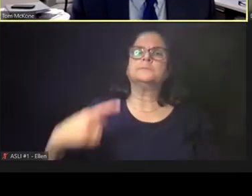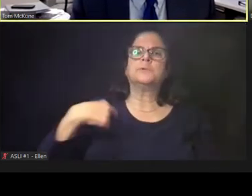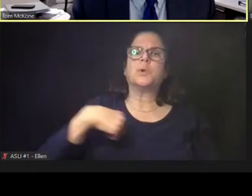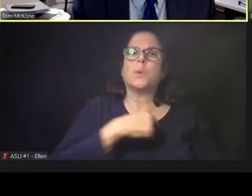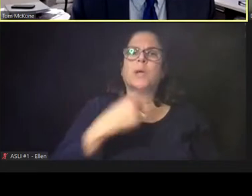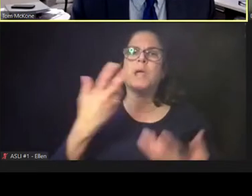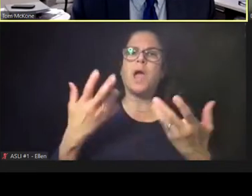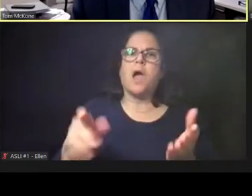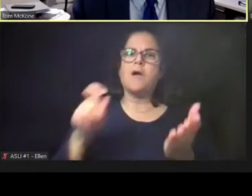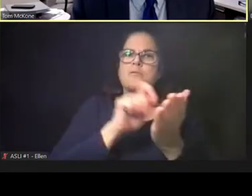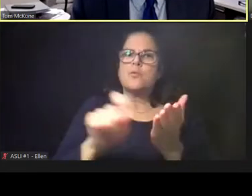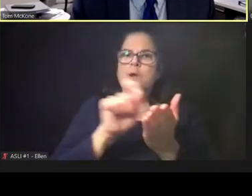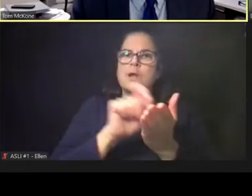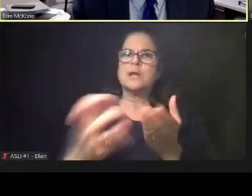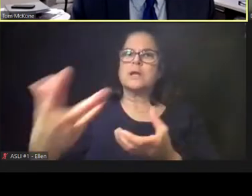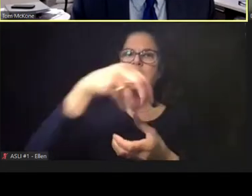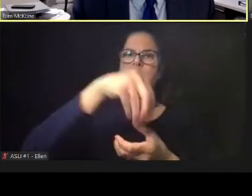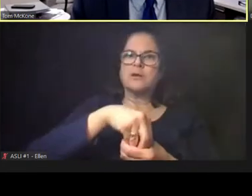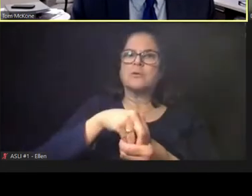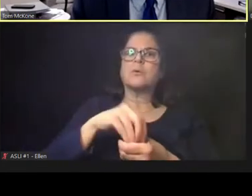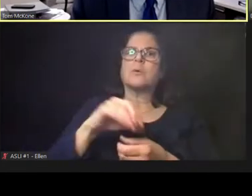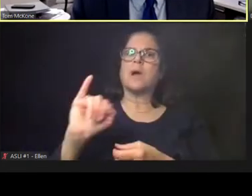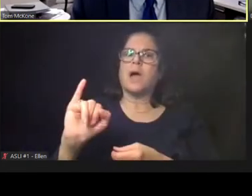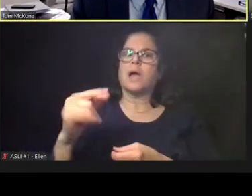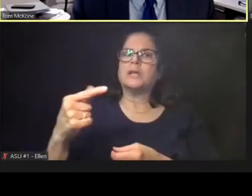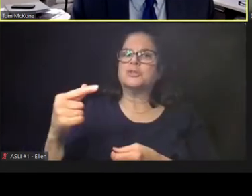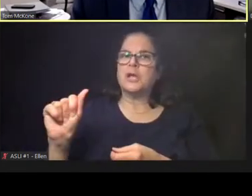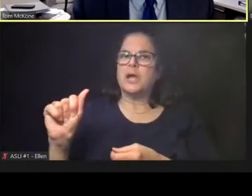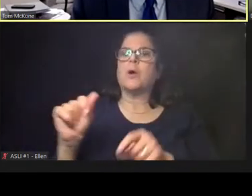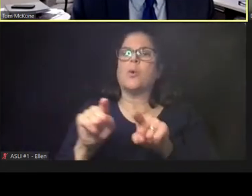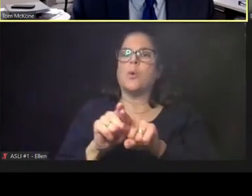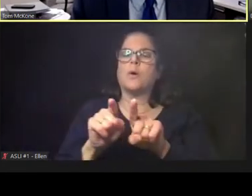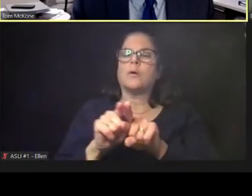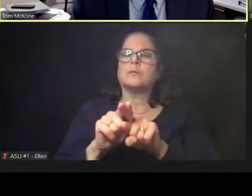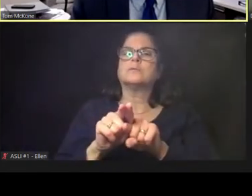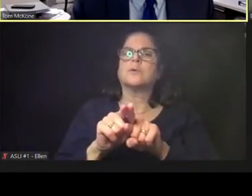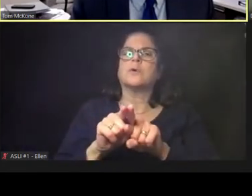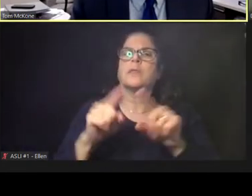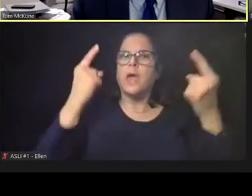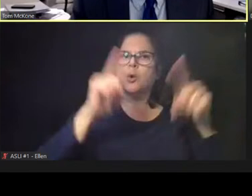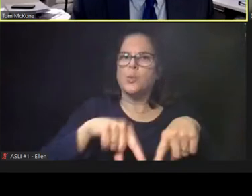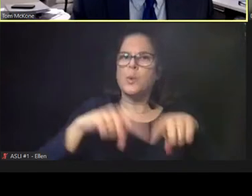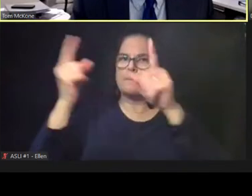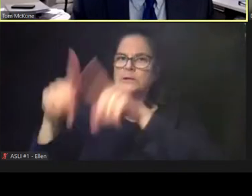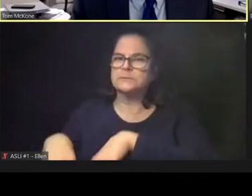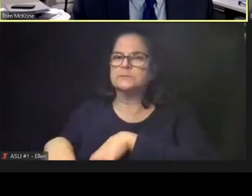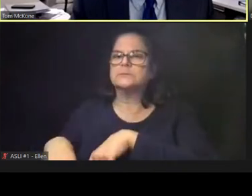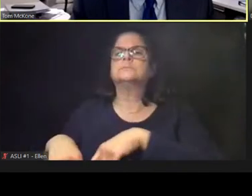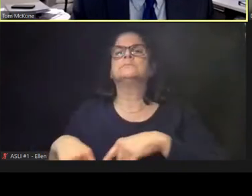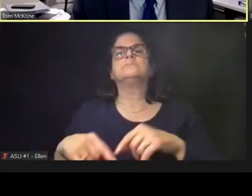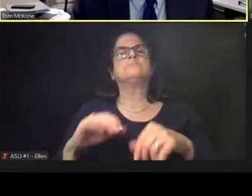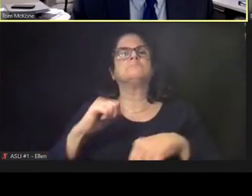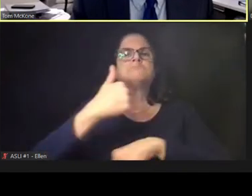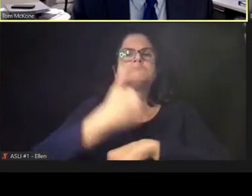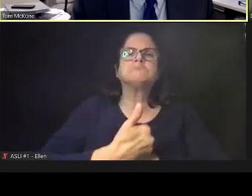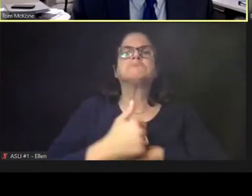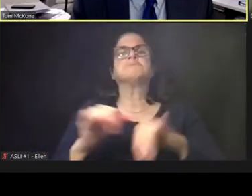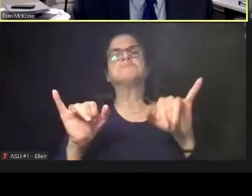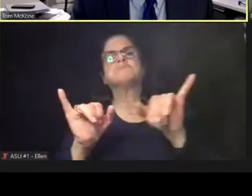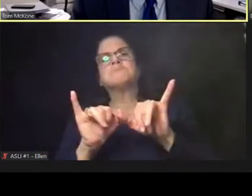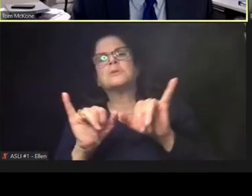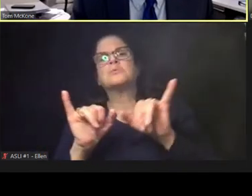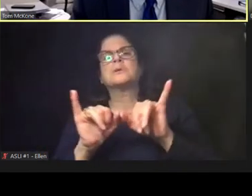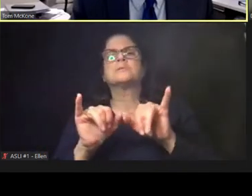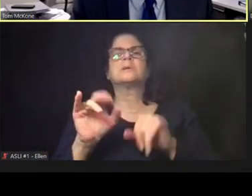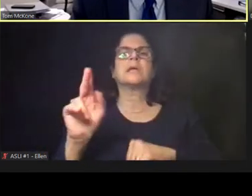the IGA, and subsequently it's in the delegate agency agreements, a set of metrics, KPIs, and